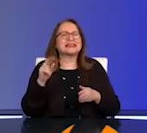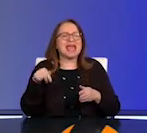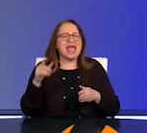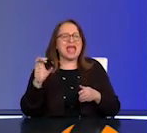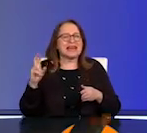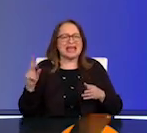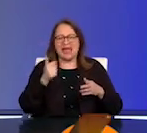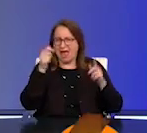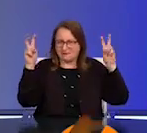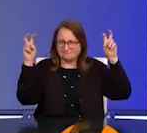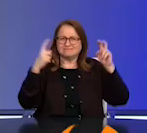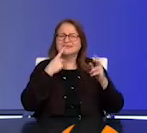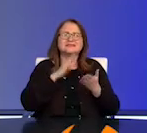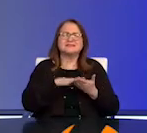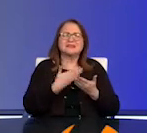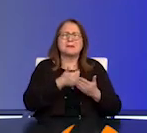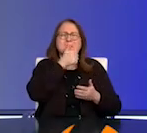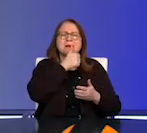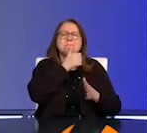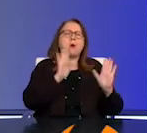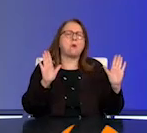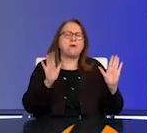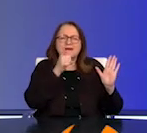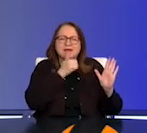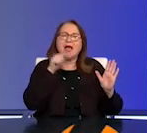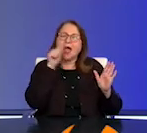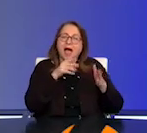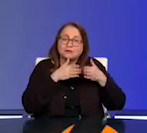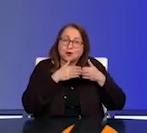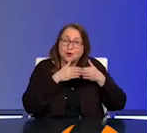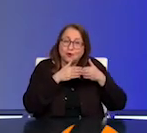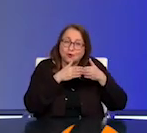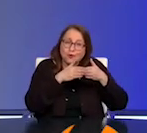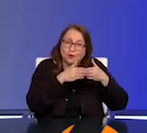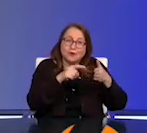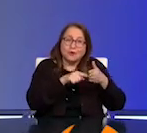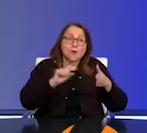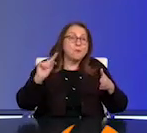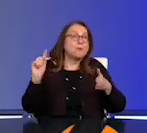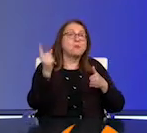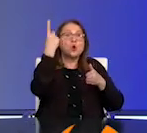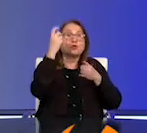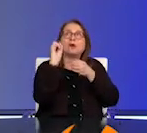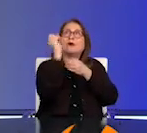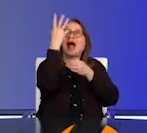warship ever to see combat and played a decisive role in the war.